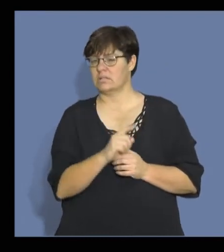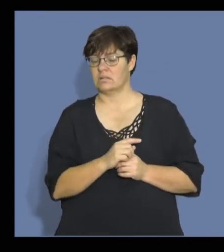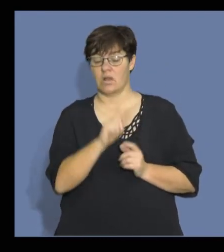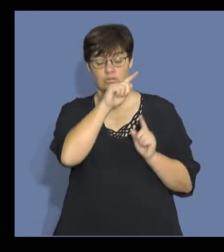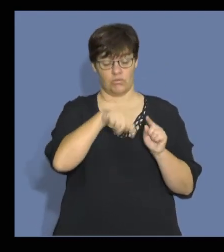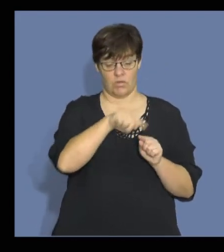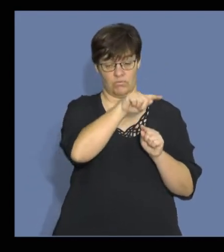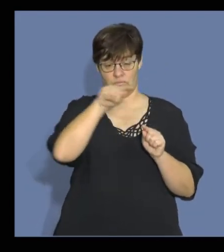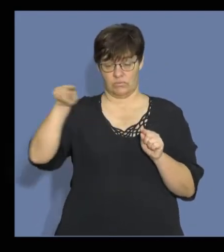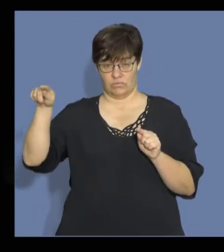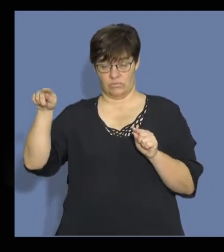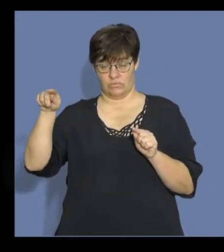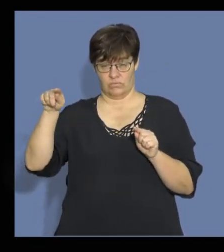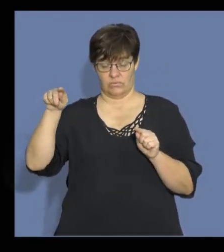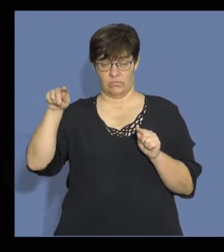square root,